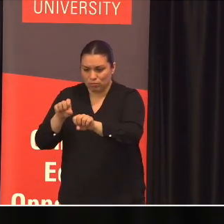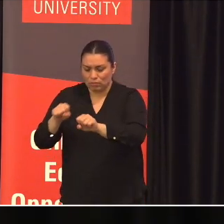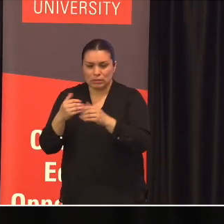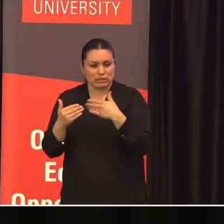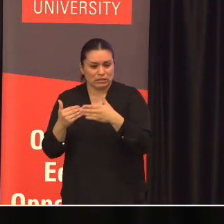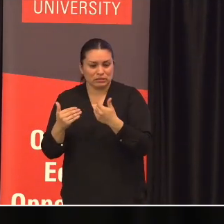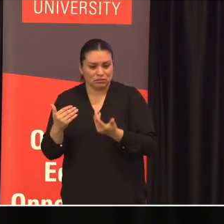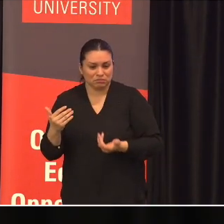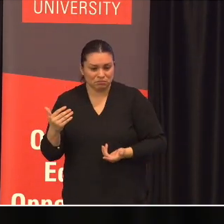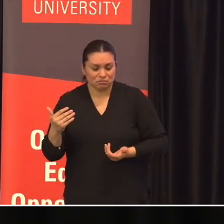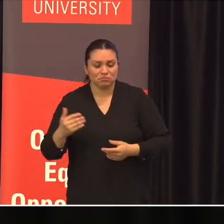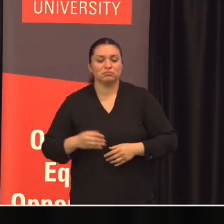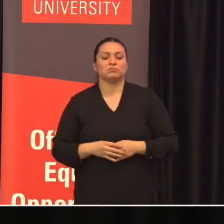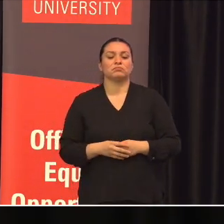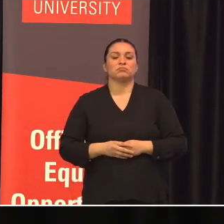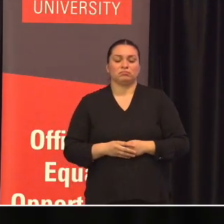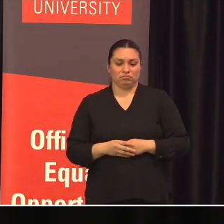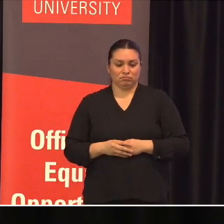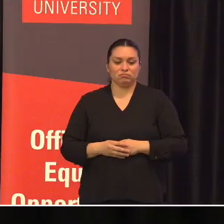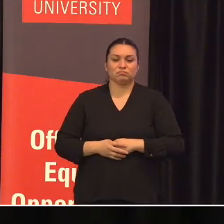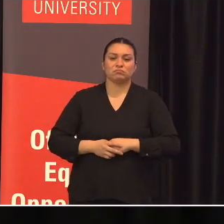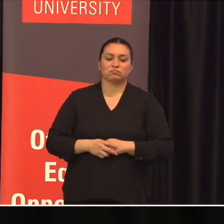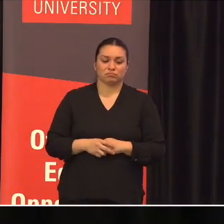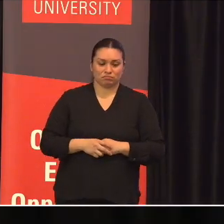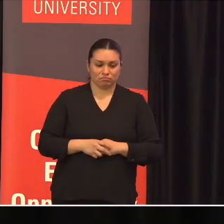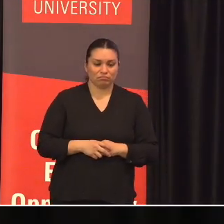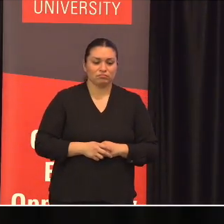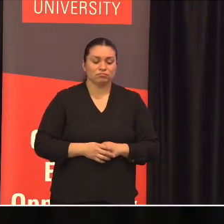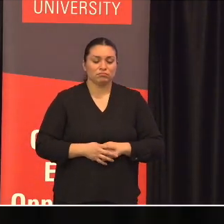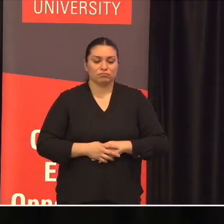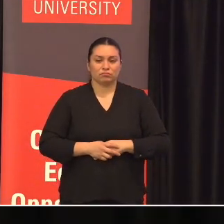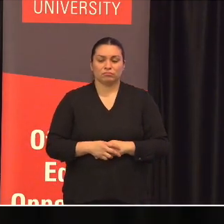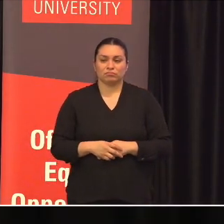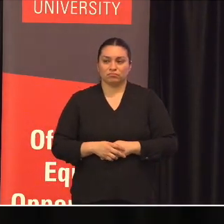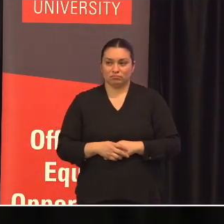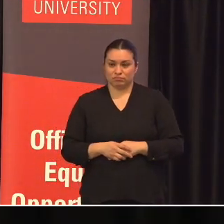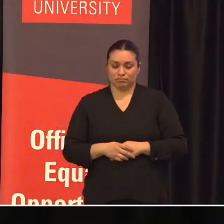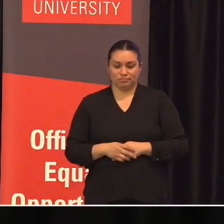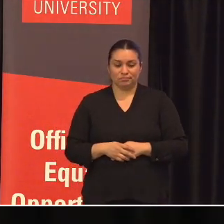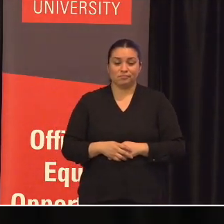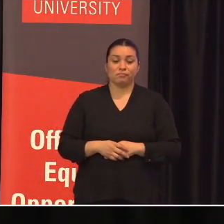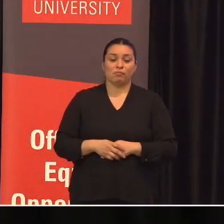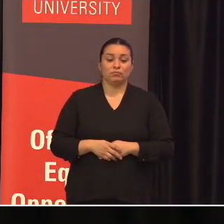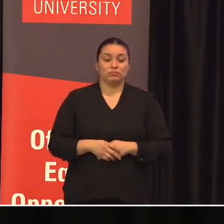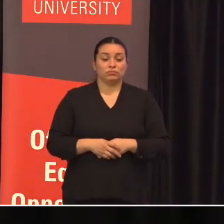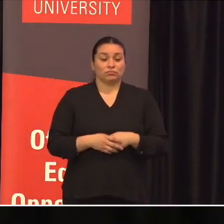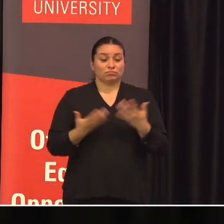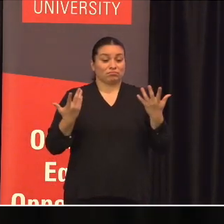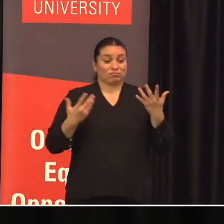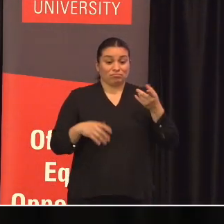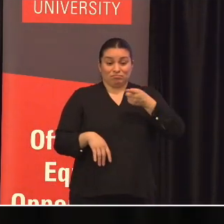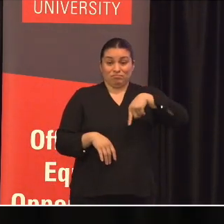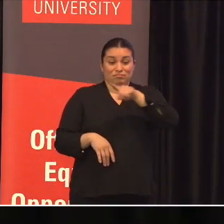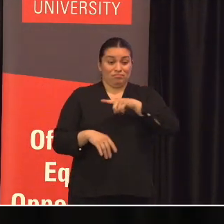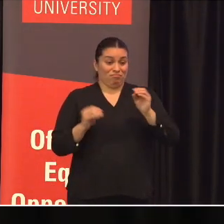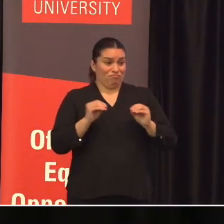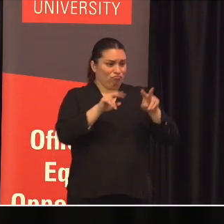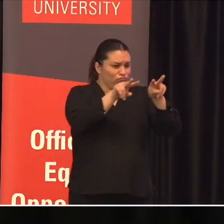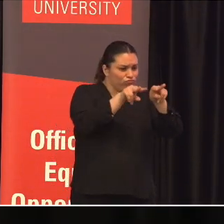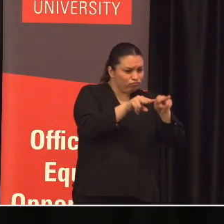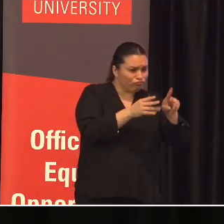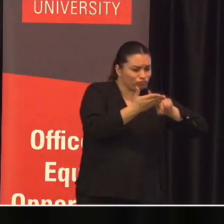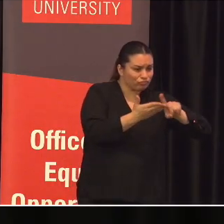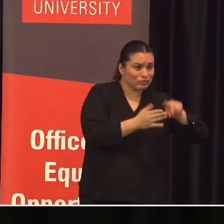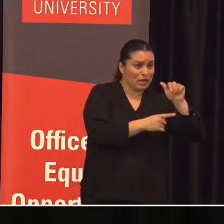use of that kind of a tool. Again, no shade on Adobe. I actually know the guy that coded the very first